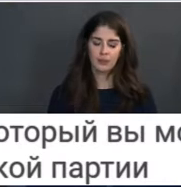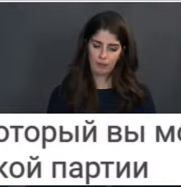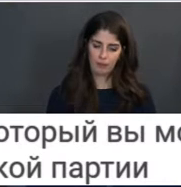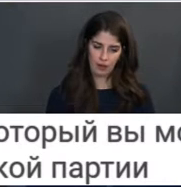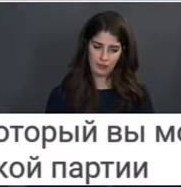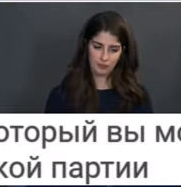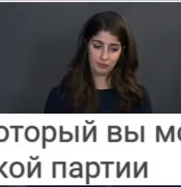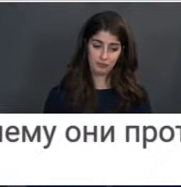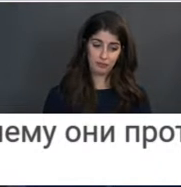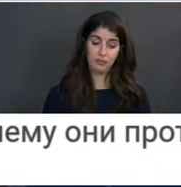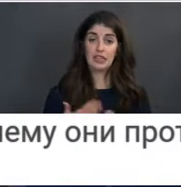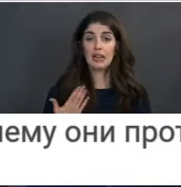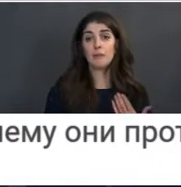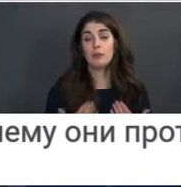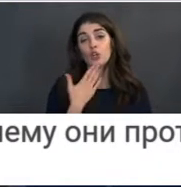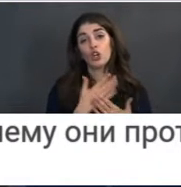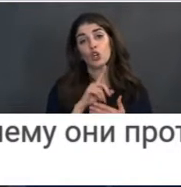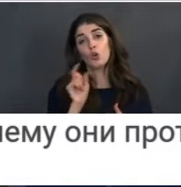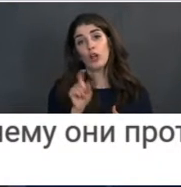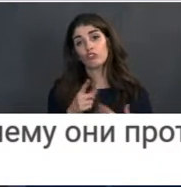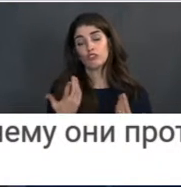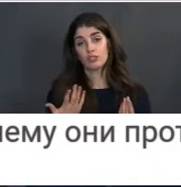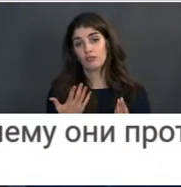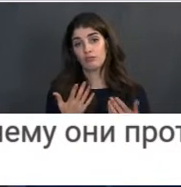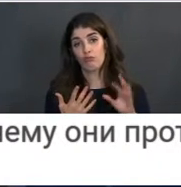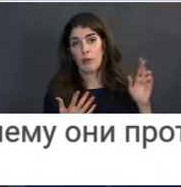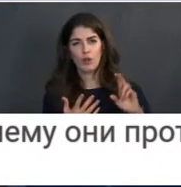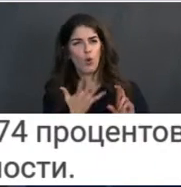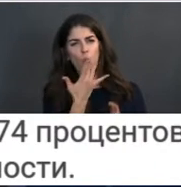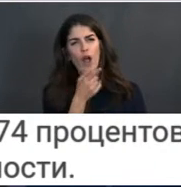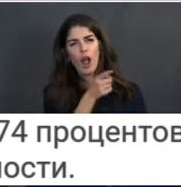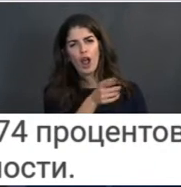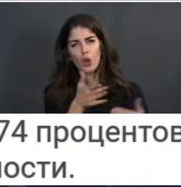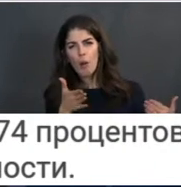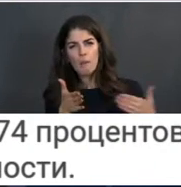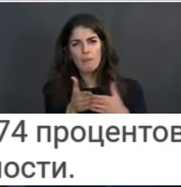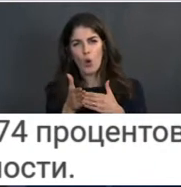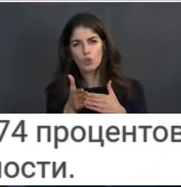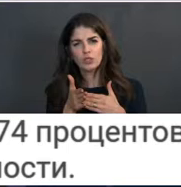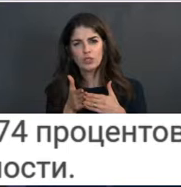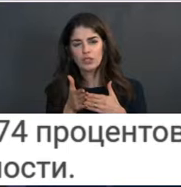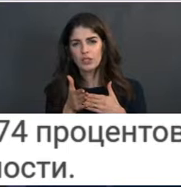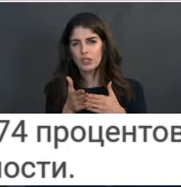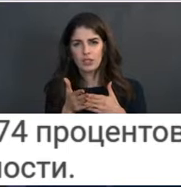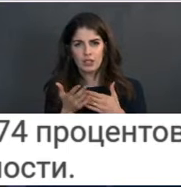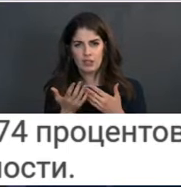ask our GOP or Republican colleagues is why they oppose proposals that have the support of